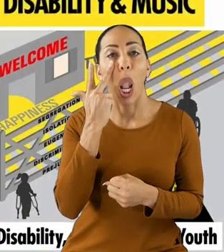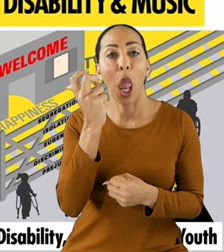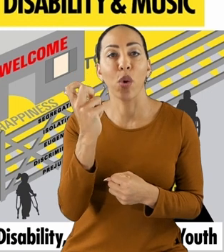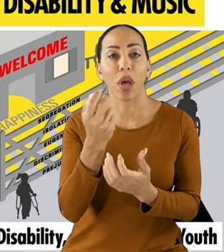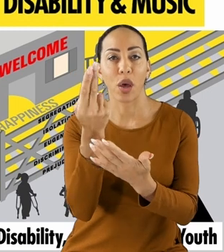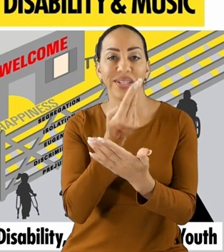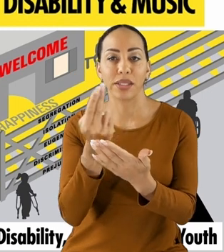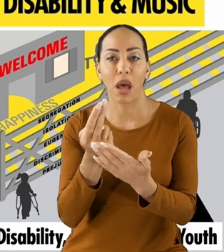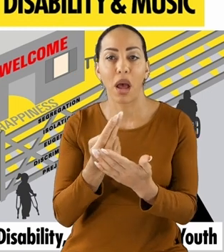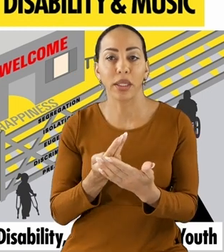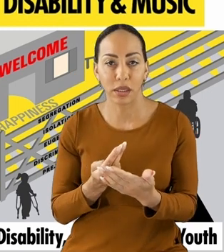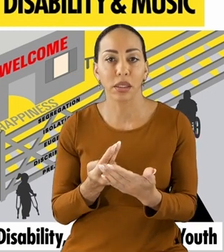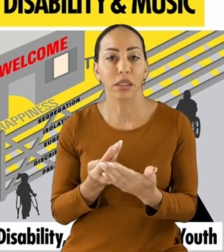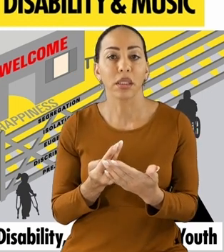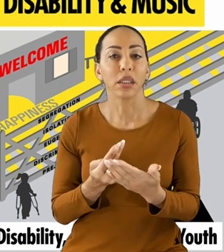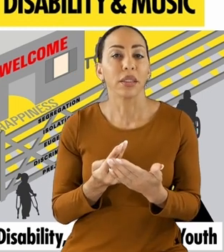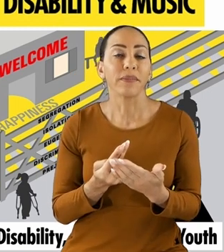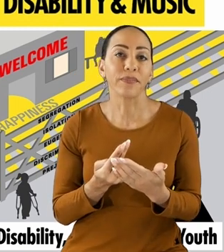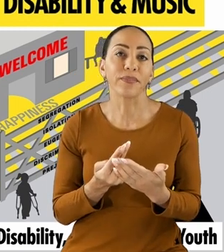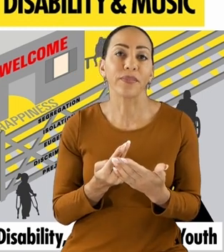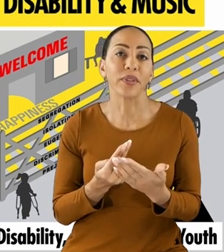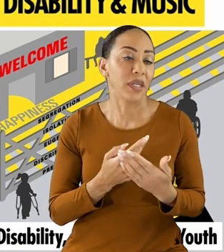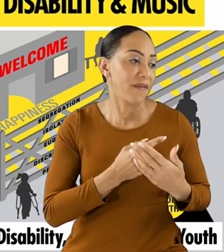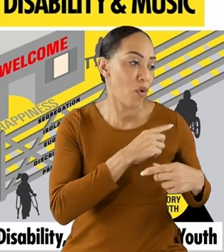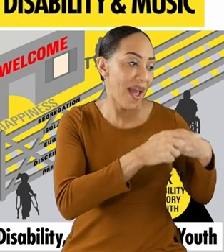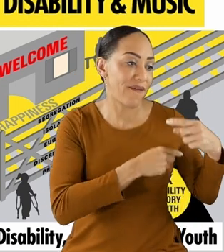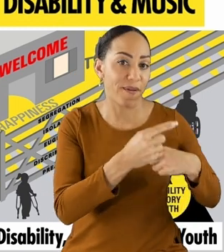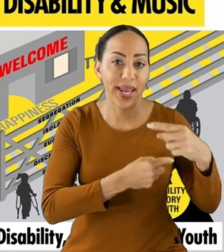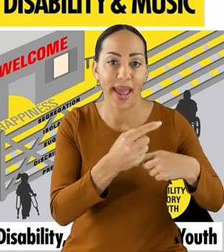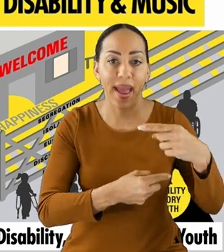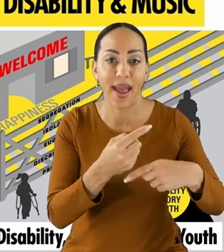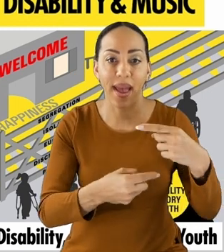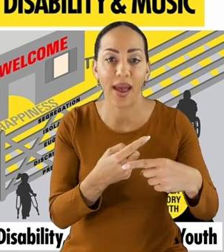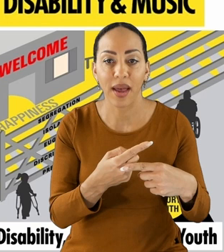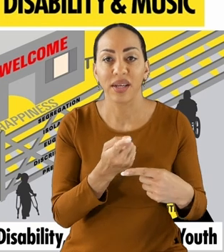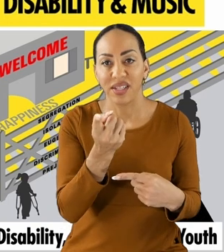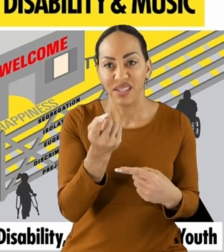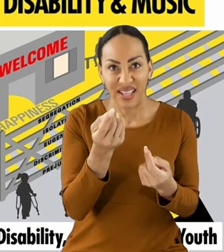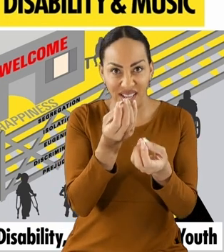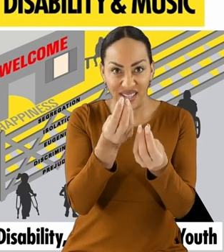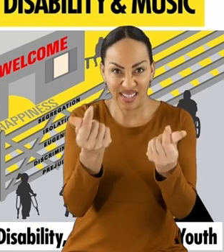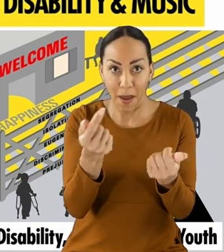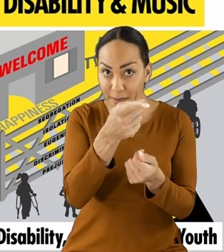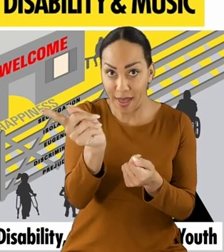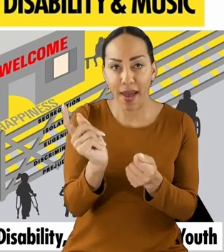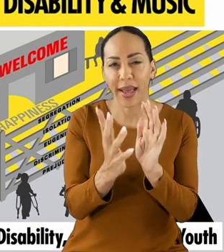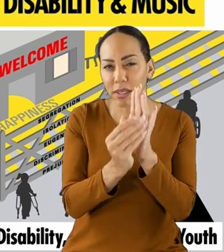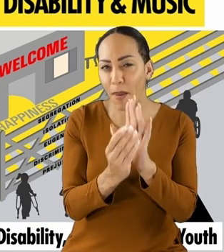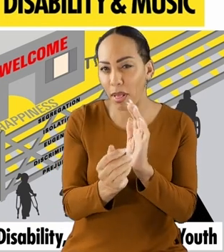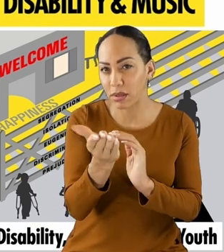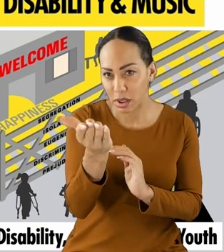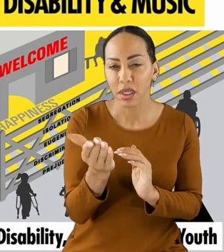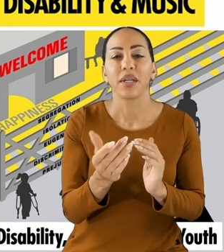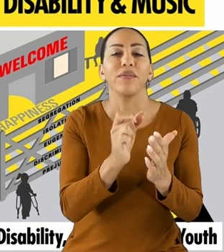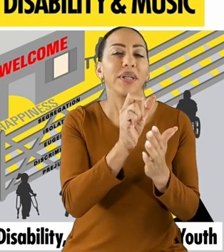And so we also get a logo designed usually for each of the, which people can then use to badge their stuff that